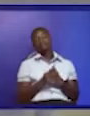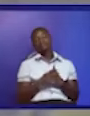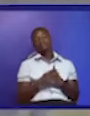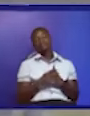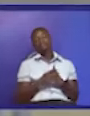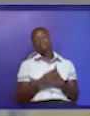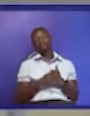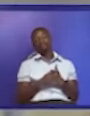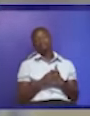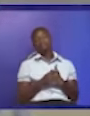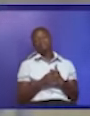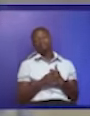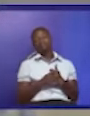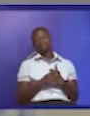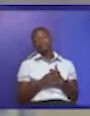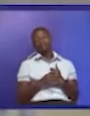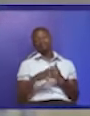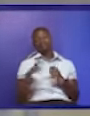Man of God,